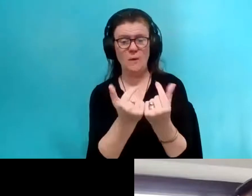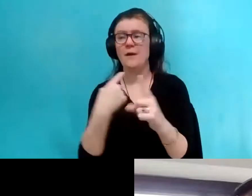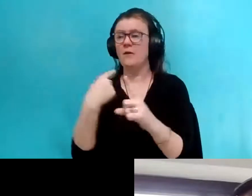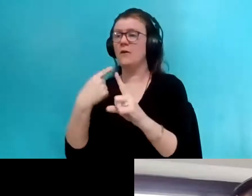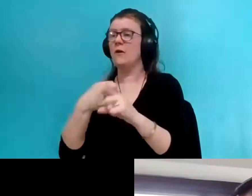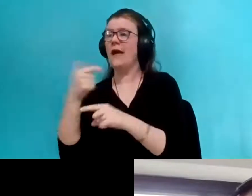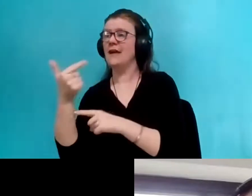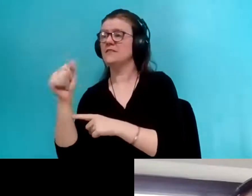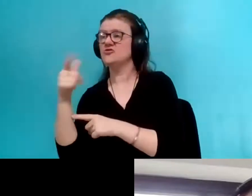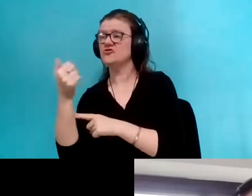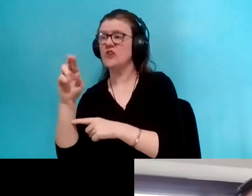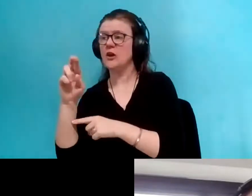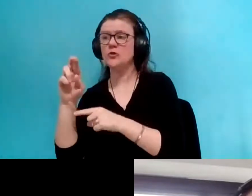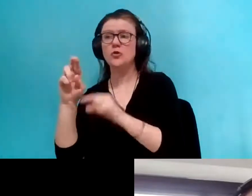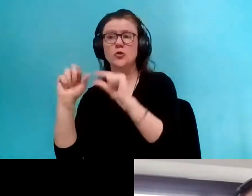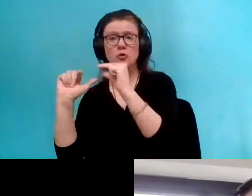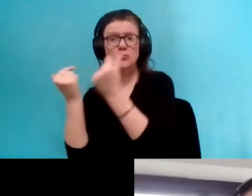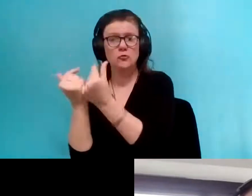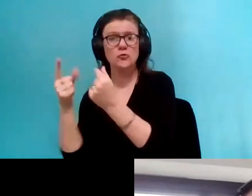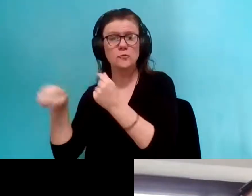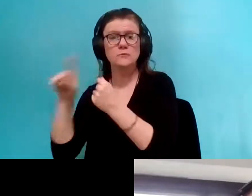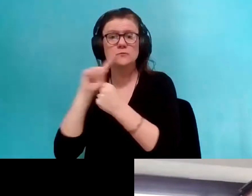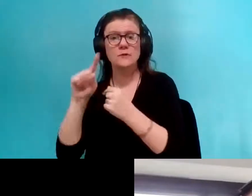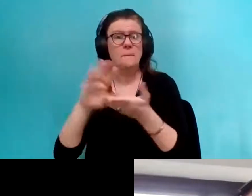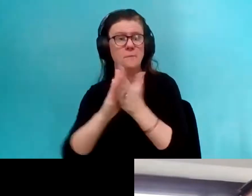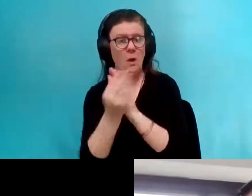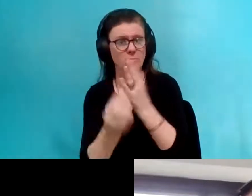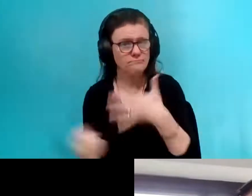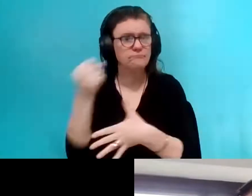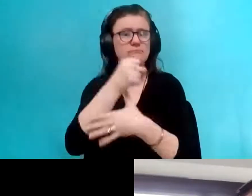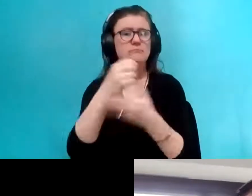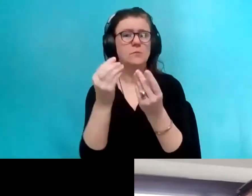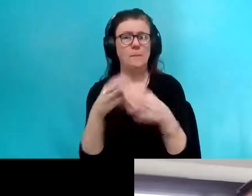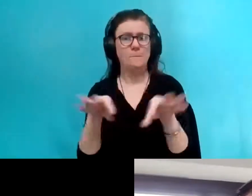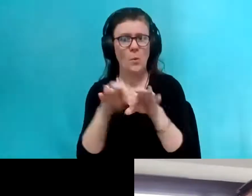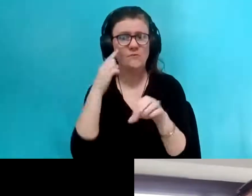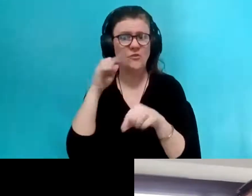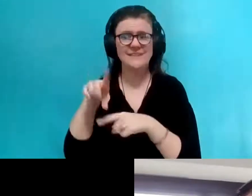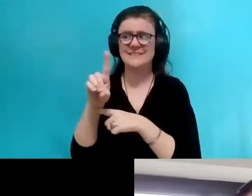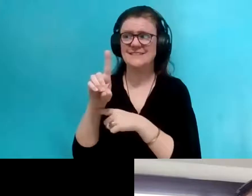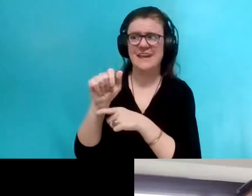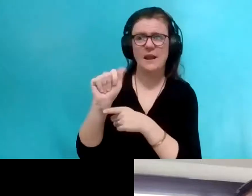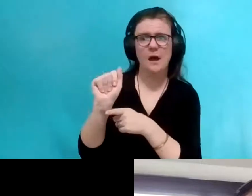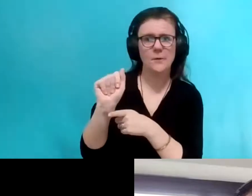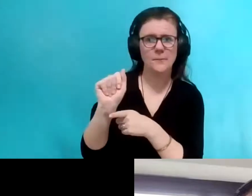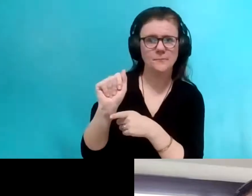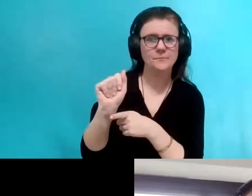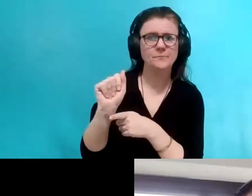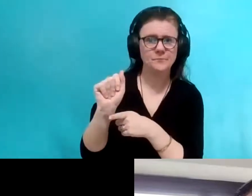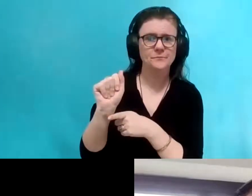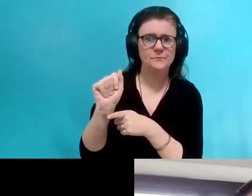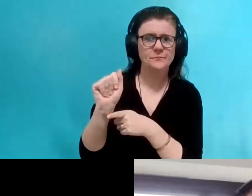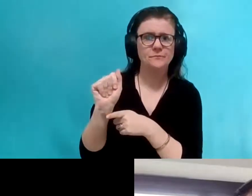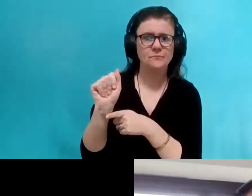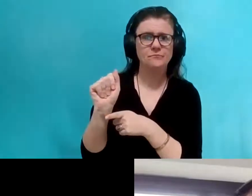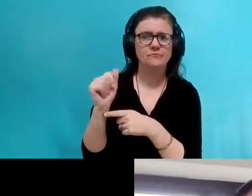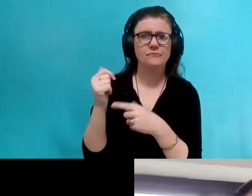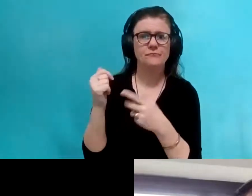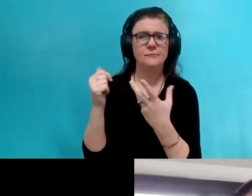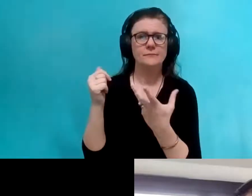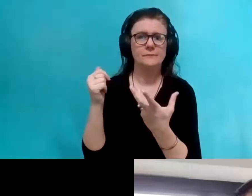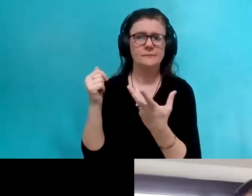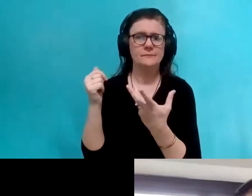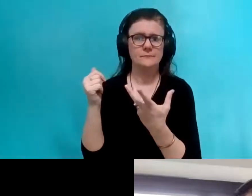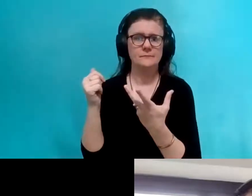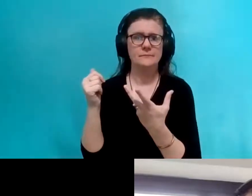in raising the profile and the importance and the need for this data as well. And